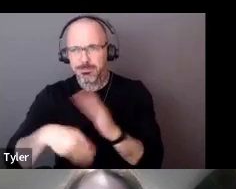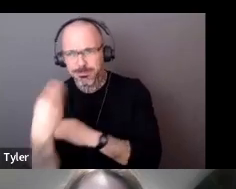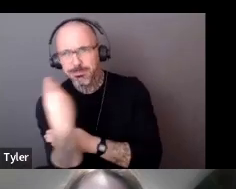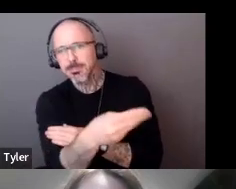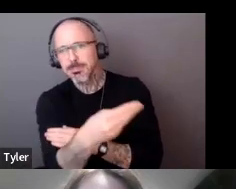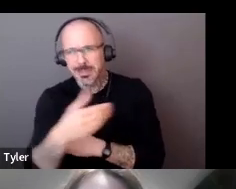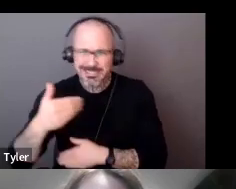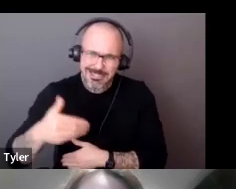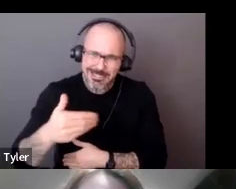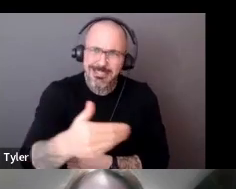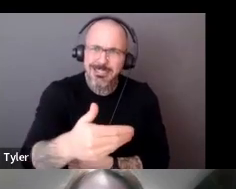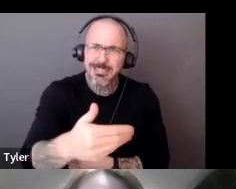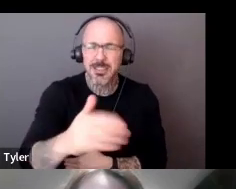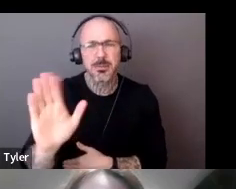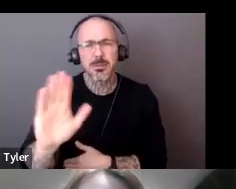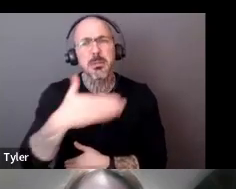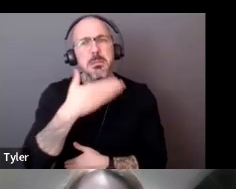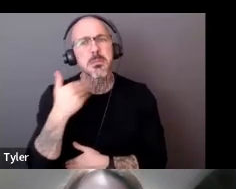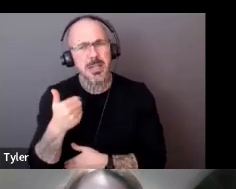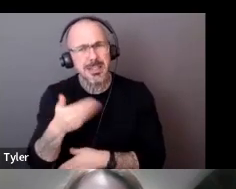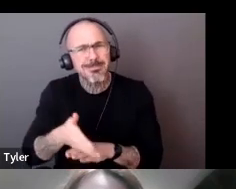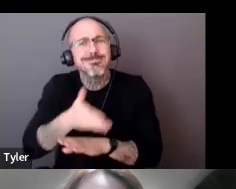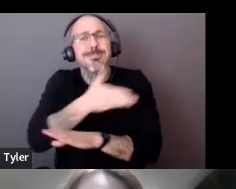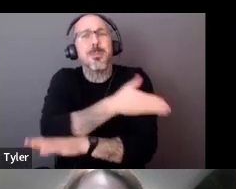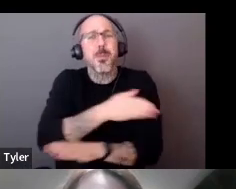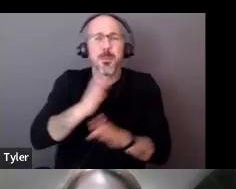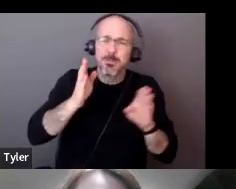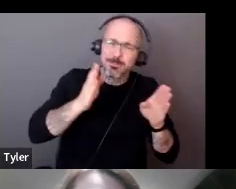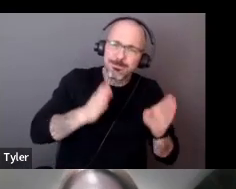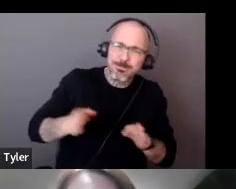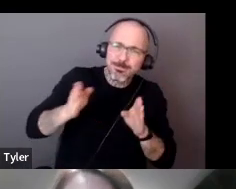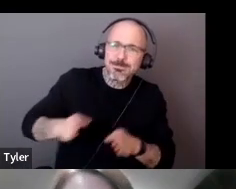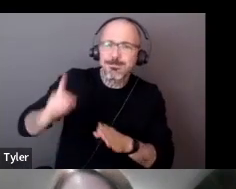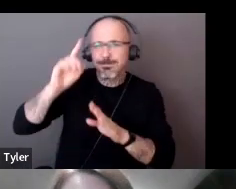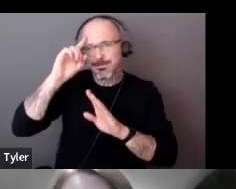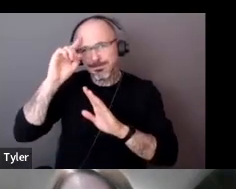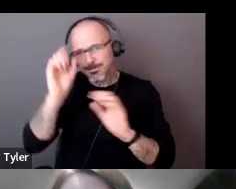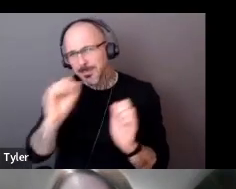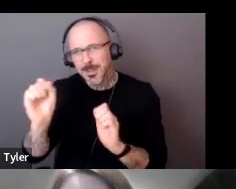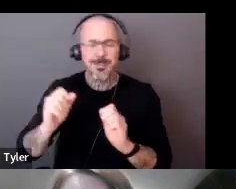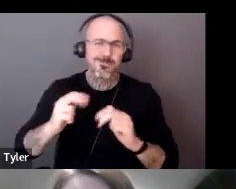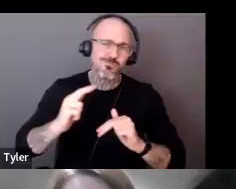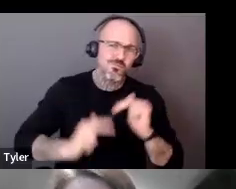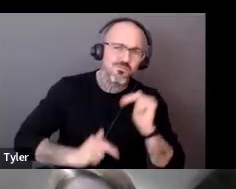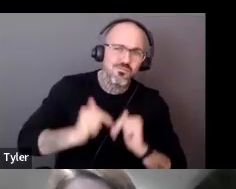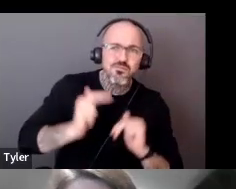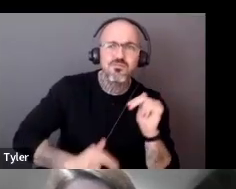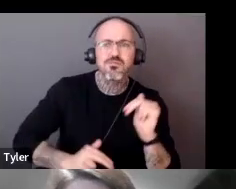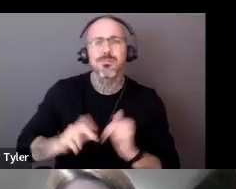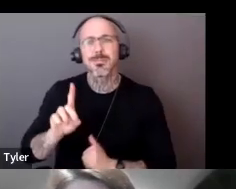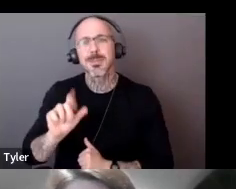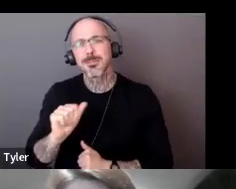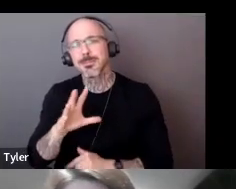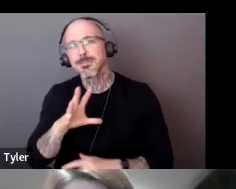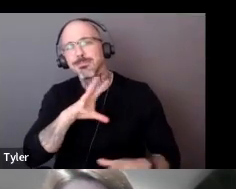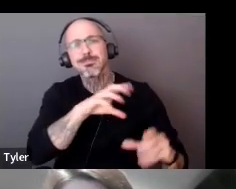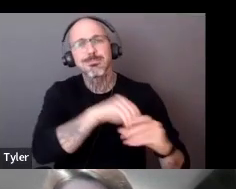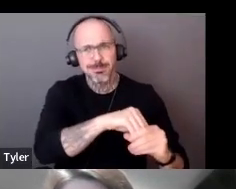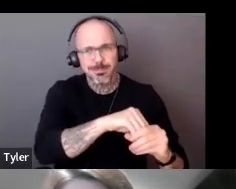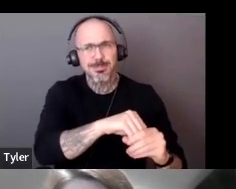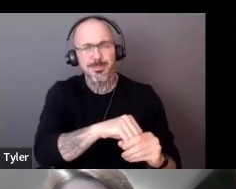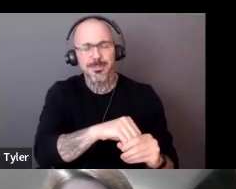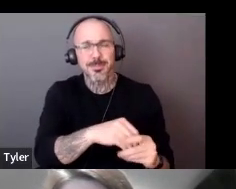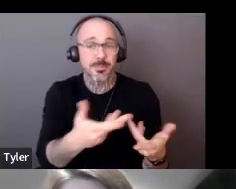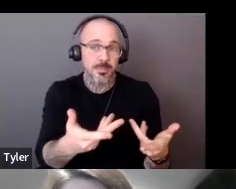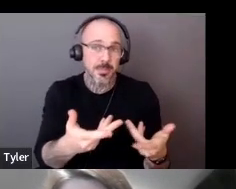get things redone. And so both are important, of course. We need human rights protection, but I think it